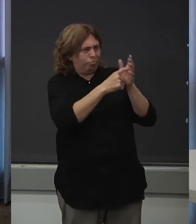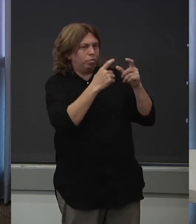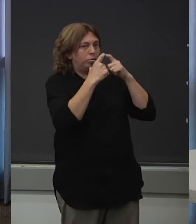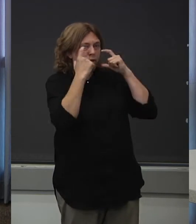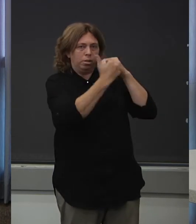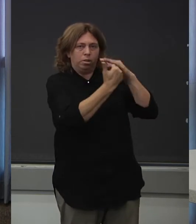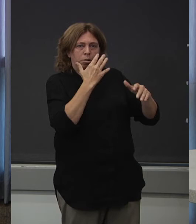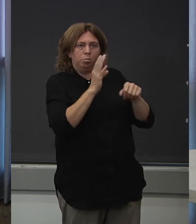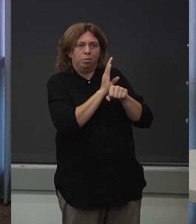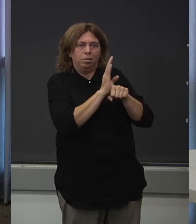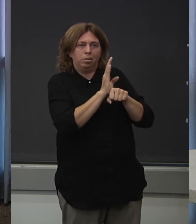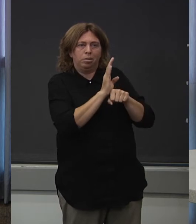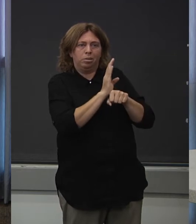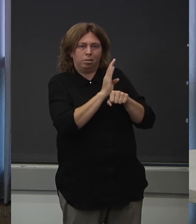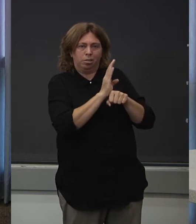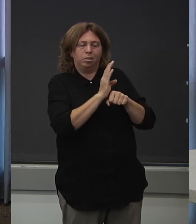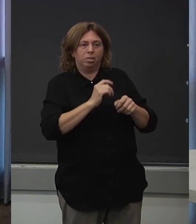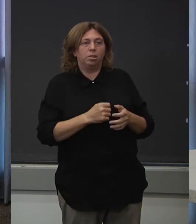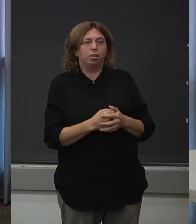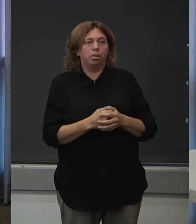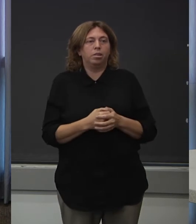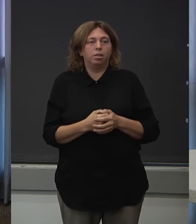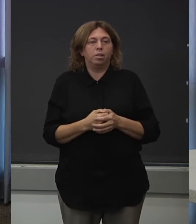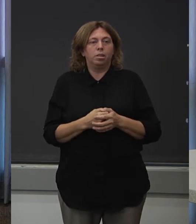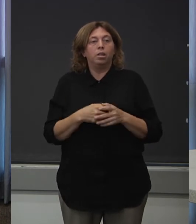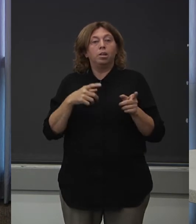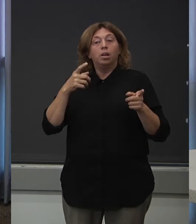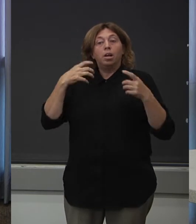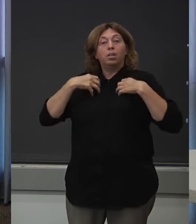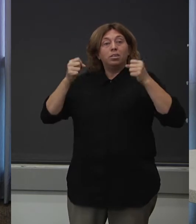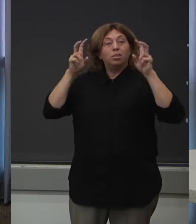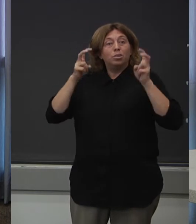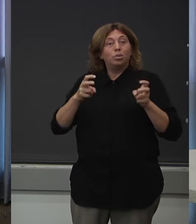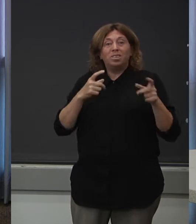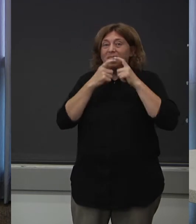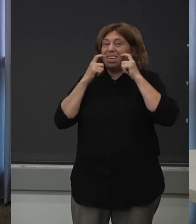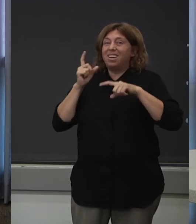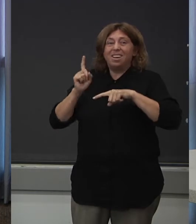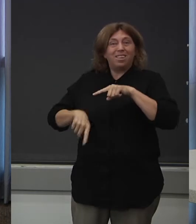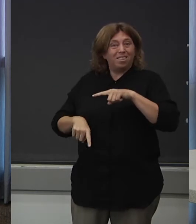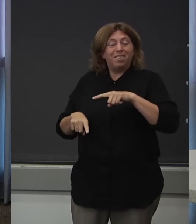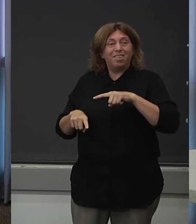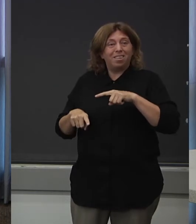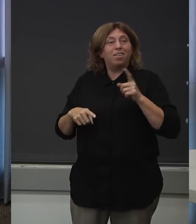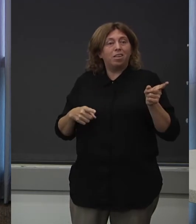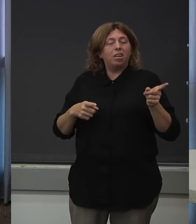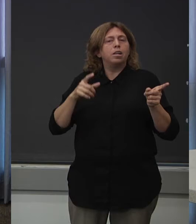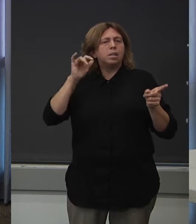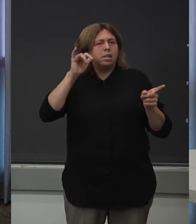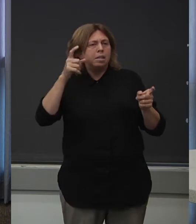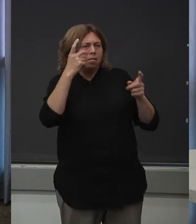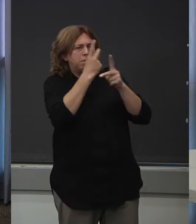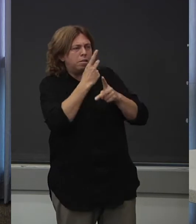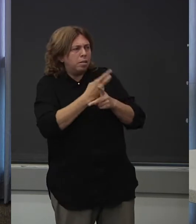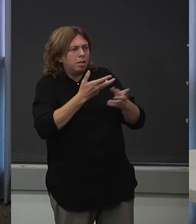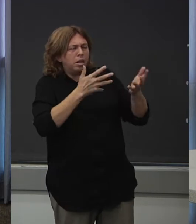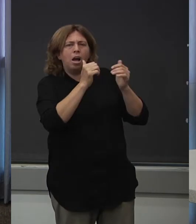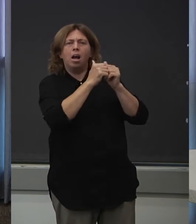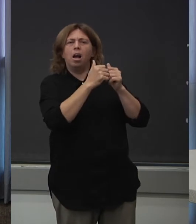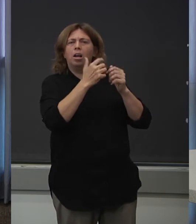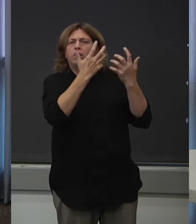that prevents them from wearing a facial covering, you certainly should seek other ways of providing service, whether it's